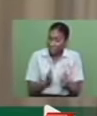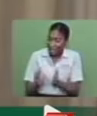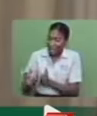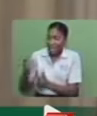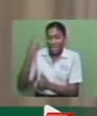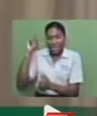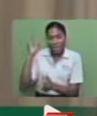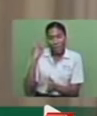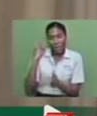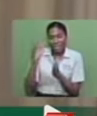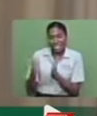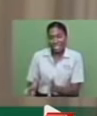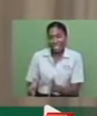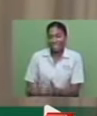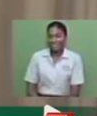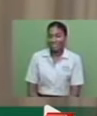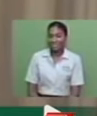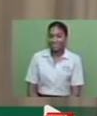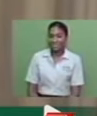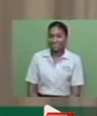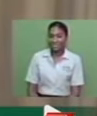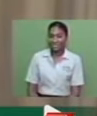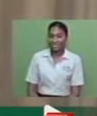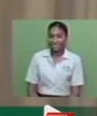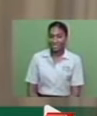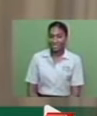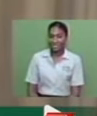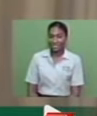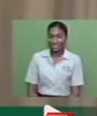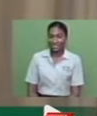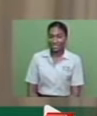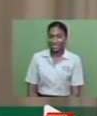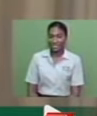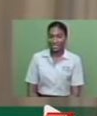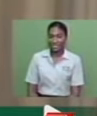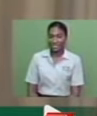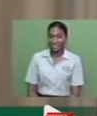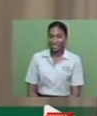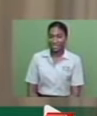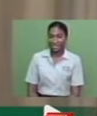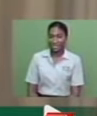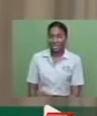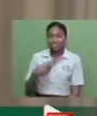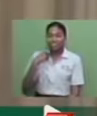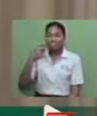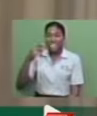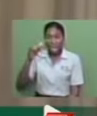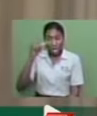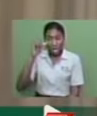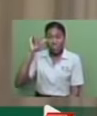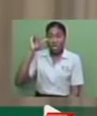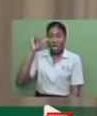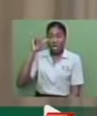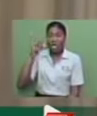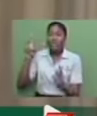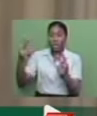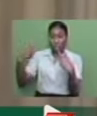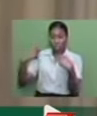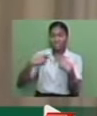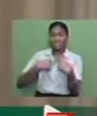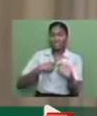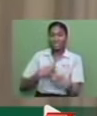me, Minister Young, you can look at me, and look surprised. Members,